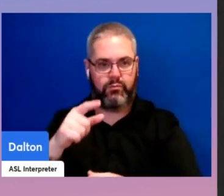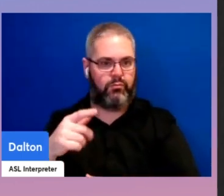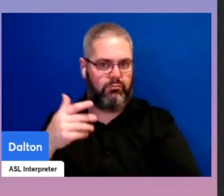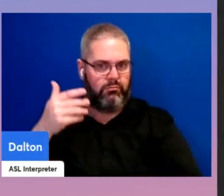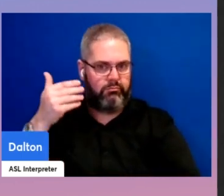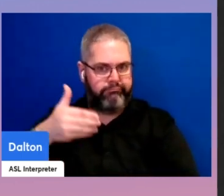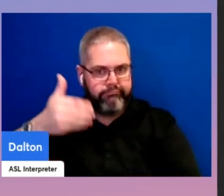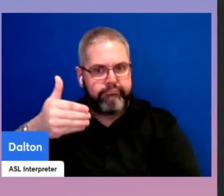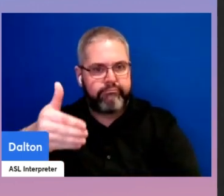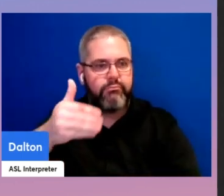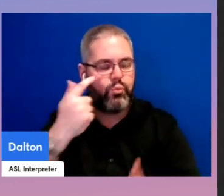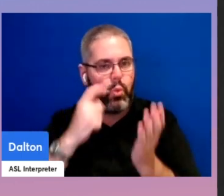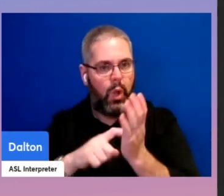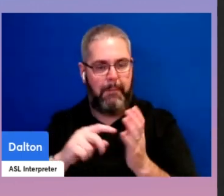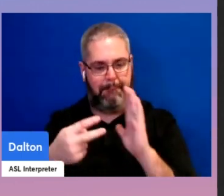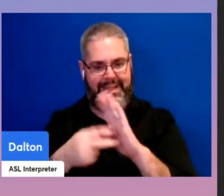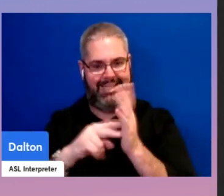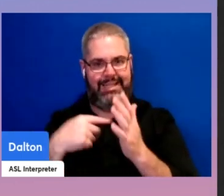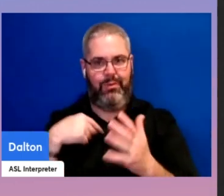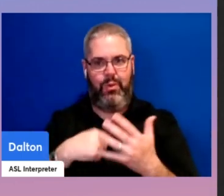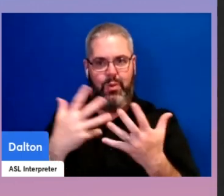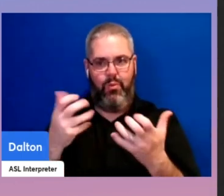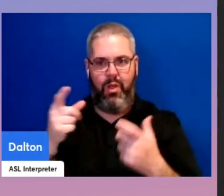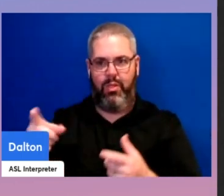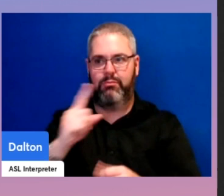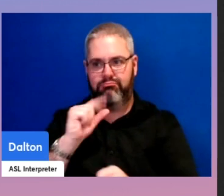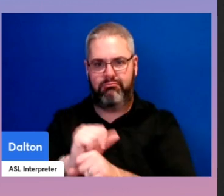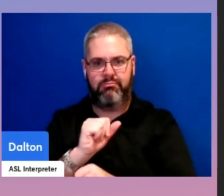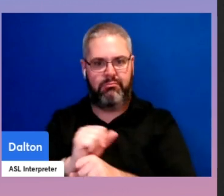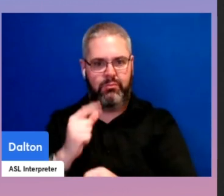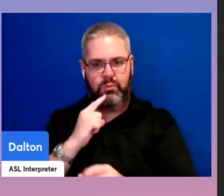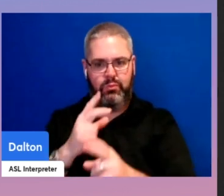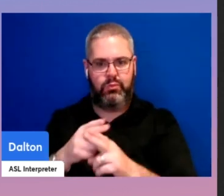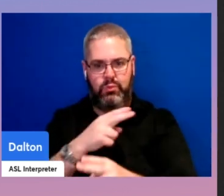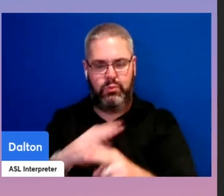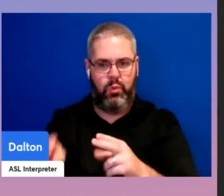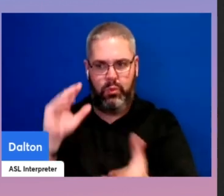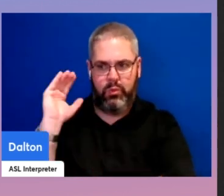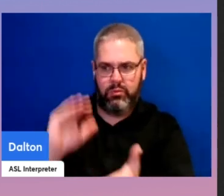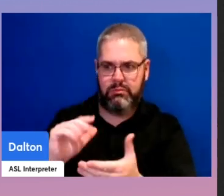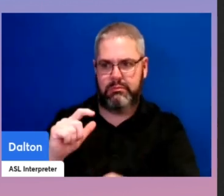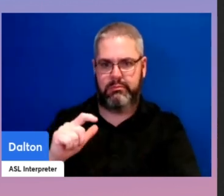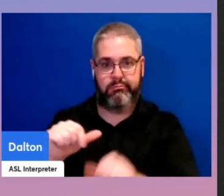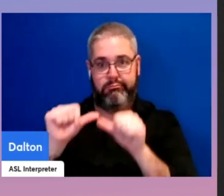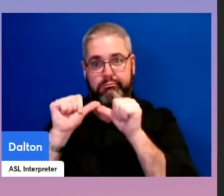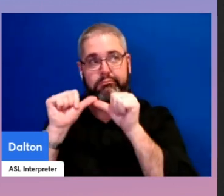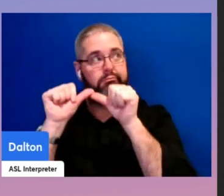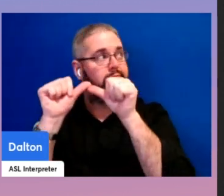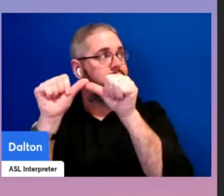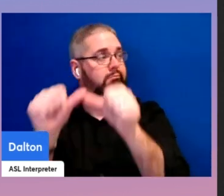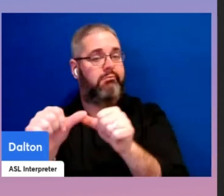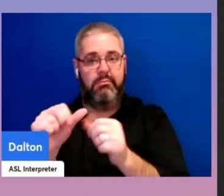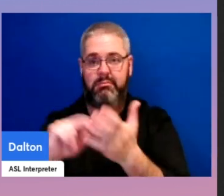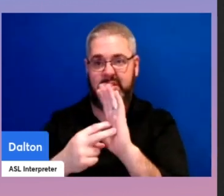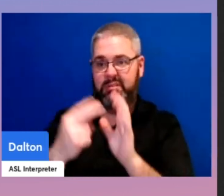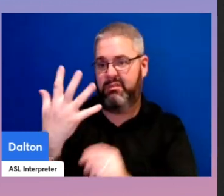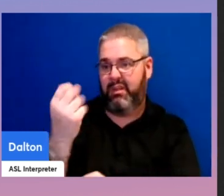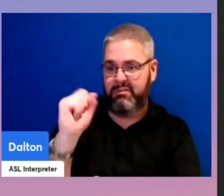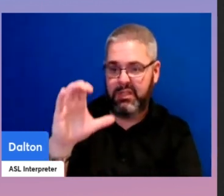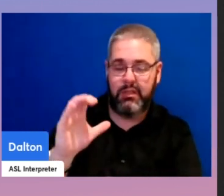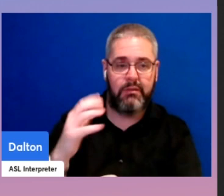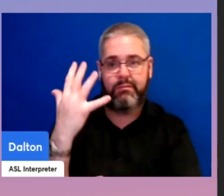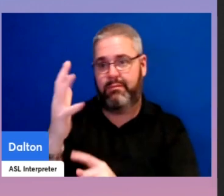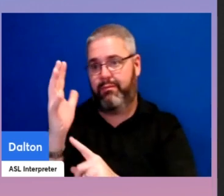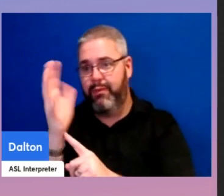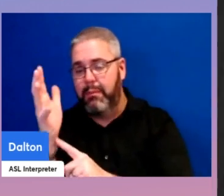in this case, we want those credentials to be pretty short when it comes to time to live. So that could be for 5 seconds, it could be for 5 minutes, it could